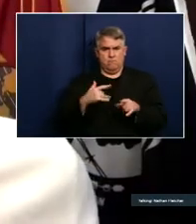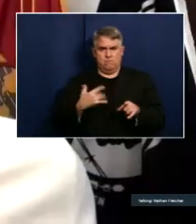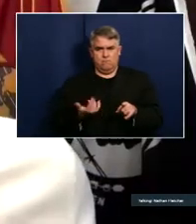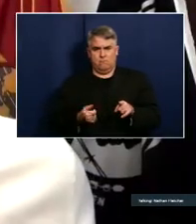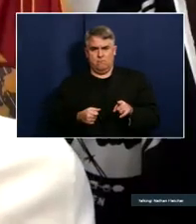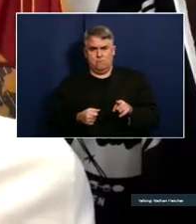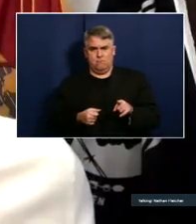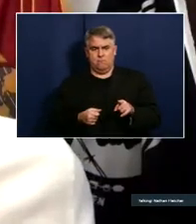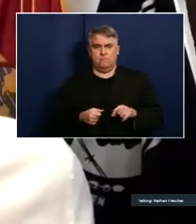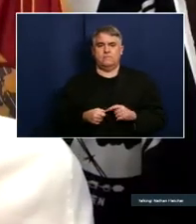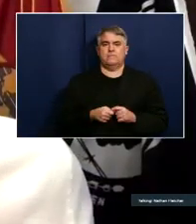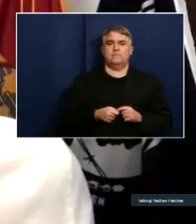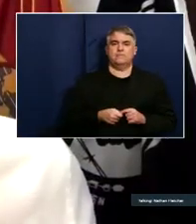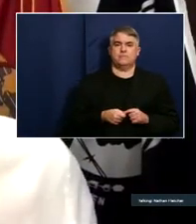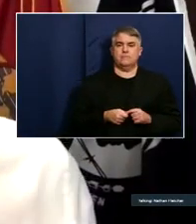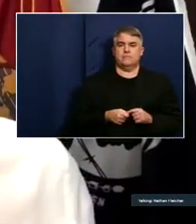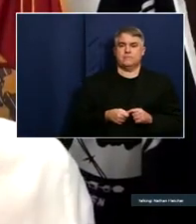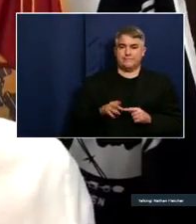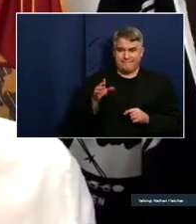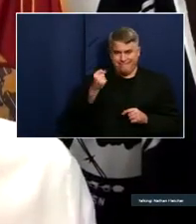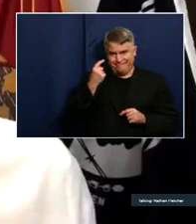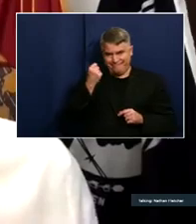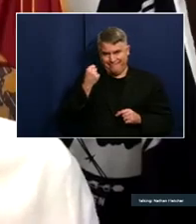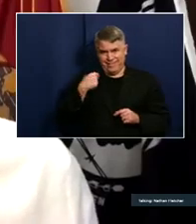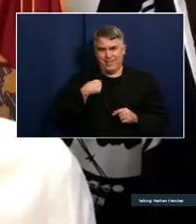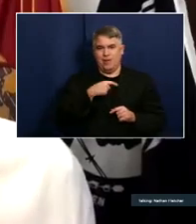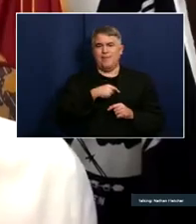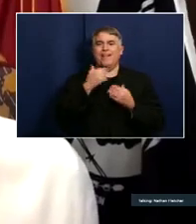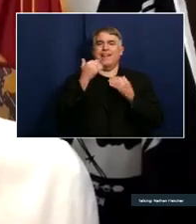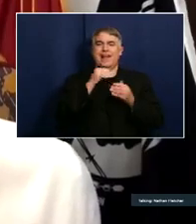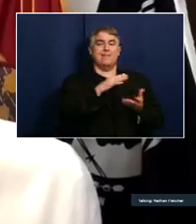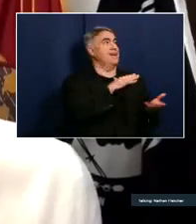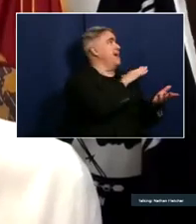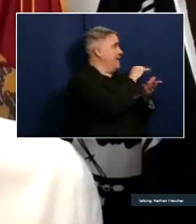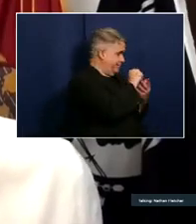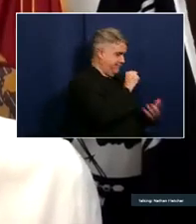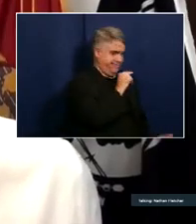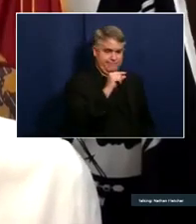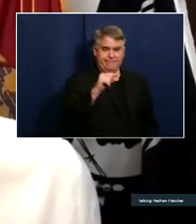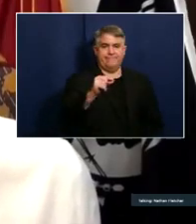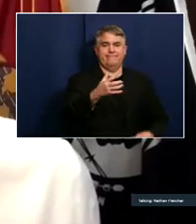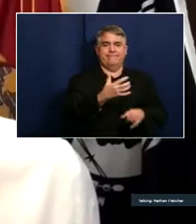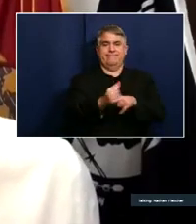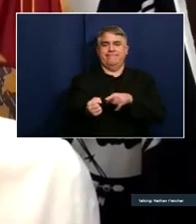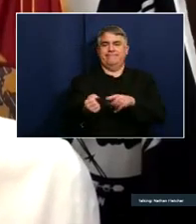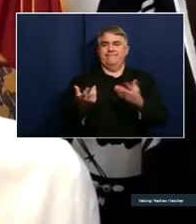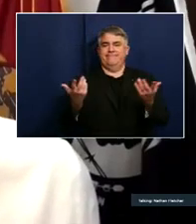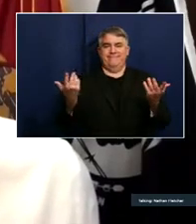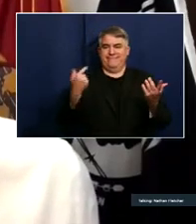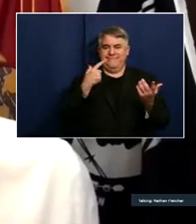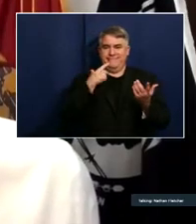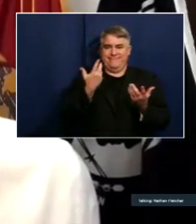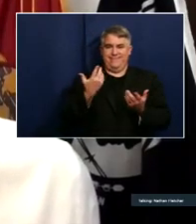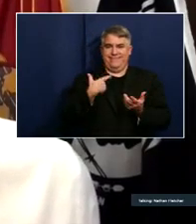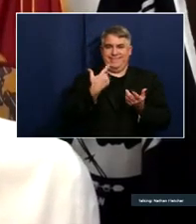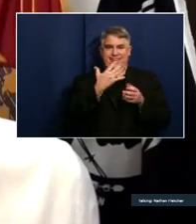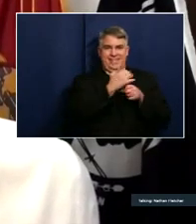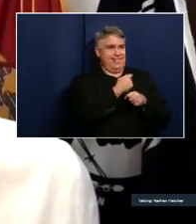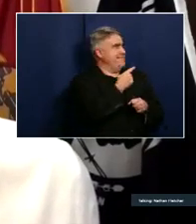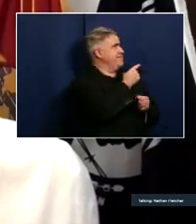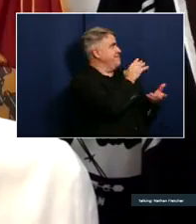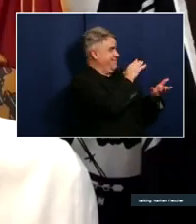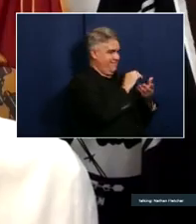again, we have limited supply, and it's been a little bit of an erratic and inconsistent supply. And so one thing we don't want to do is schedule